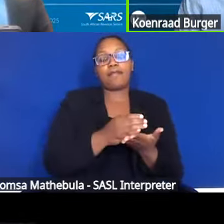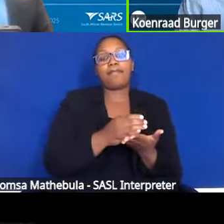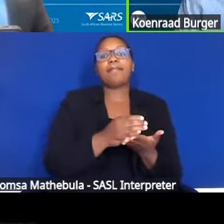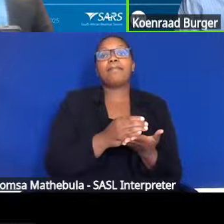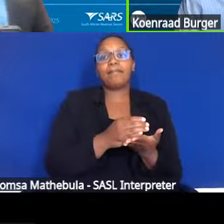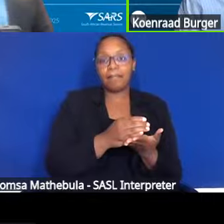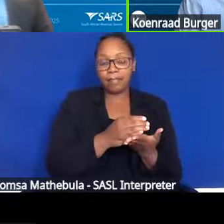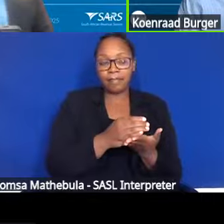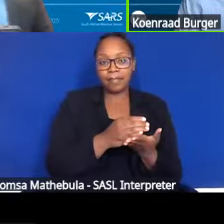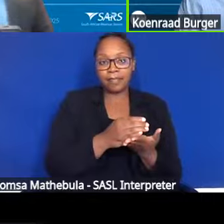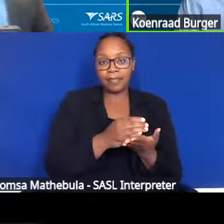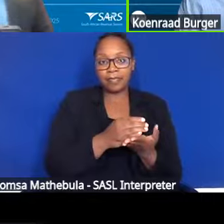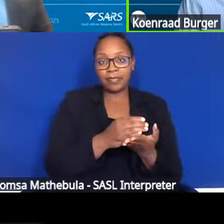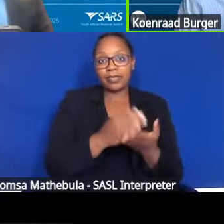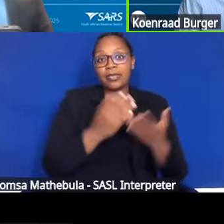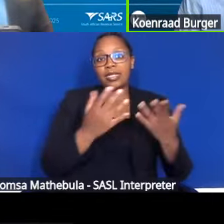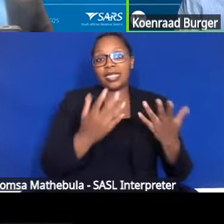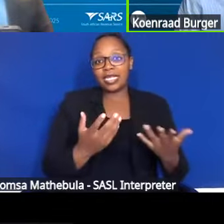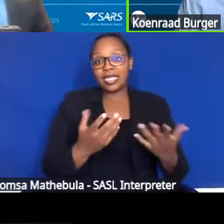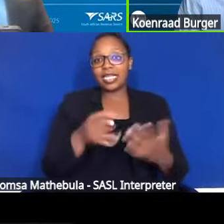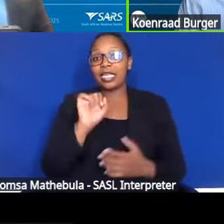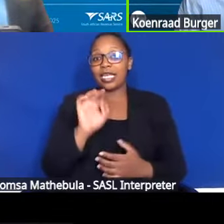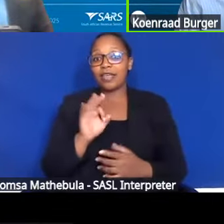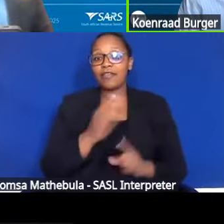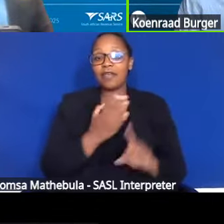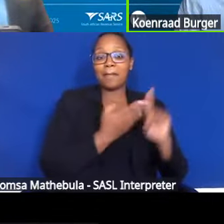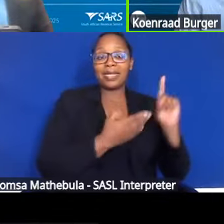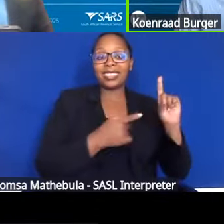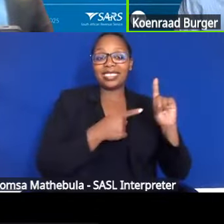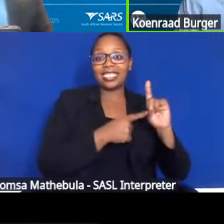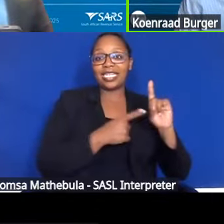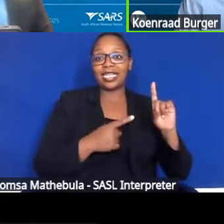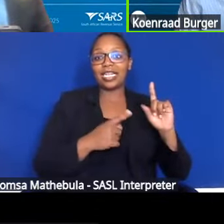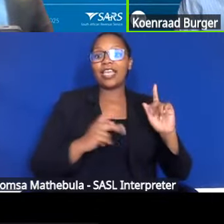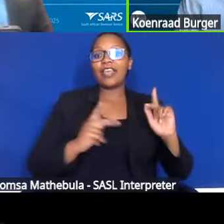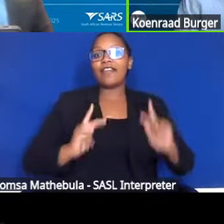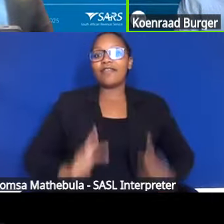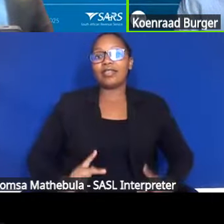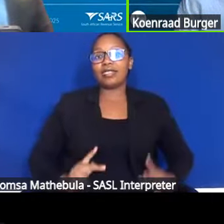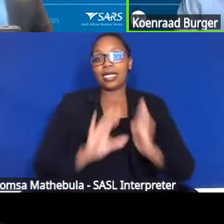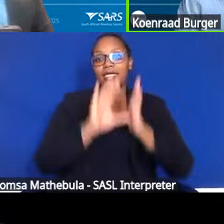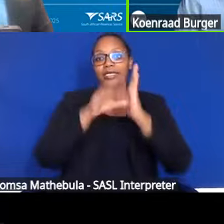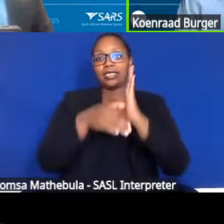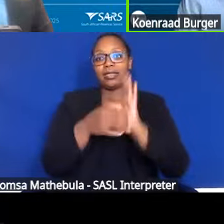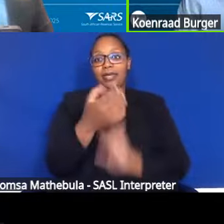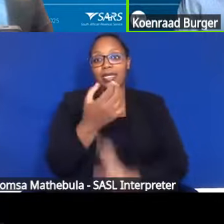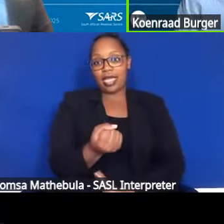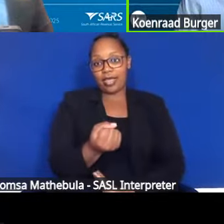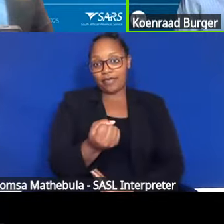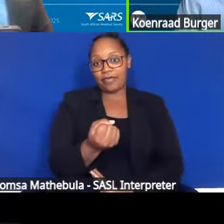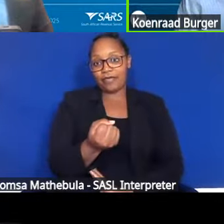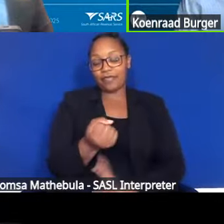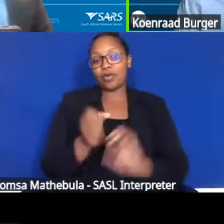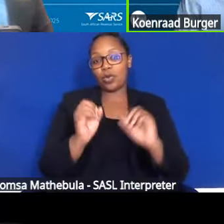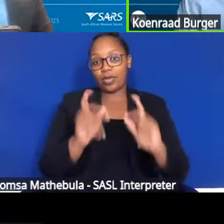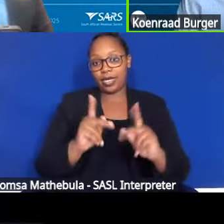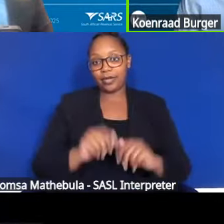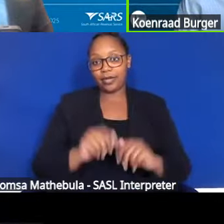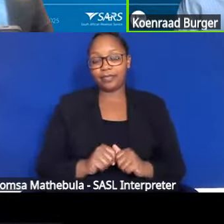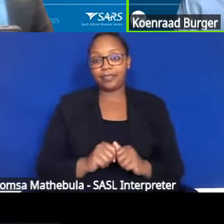or a physical disability. Okay. In terms of the